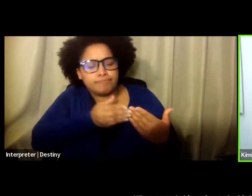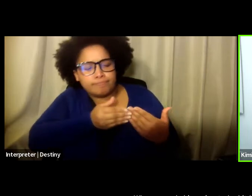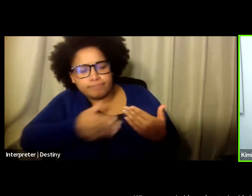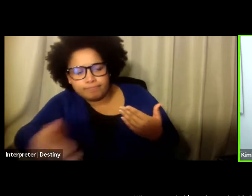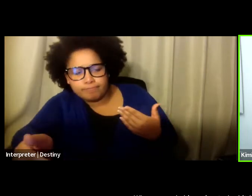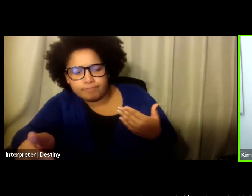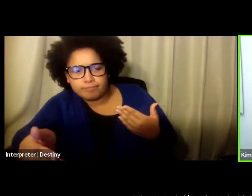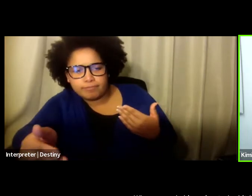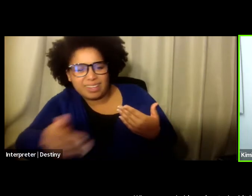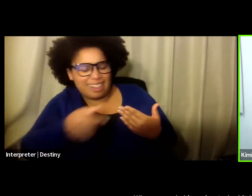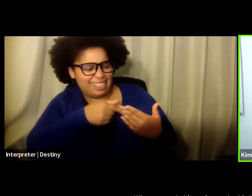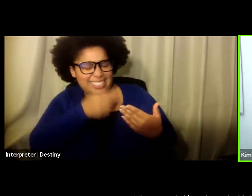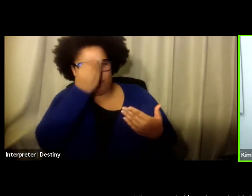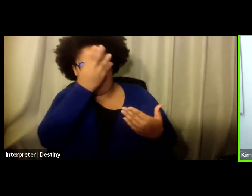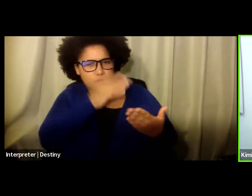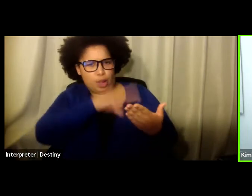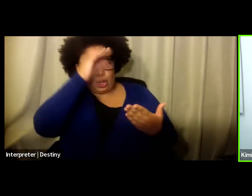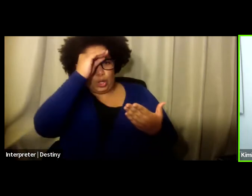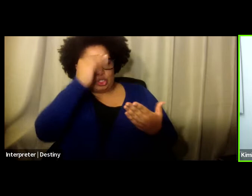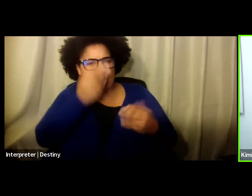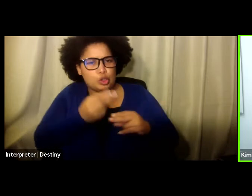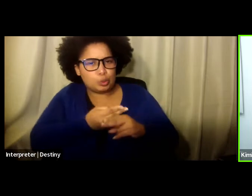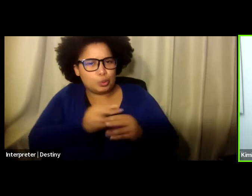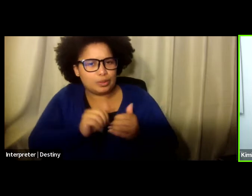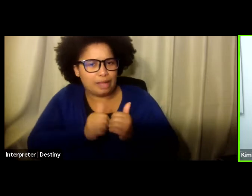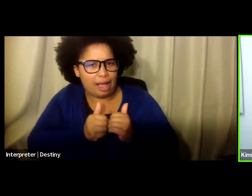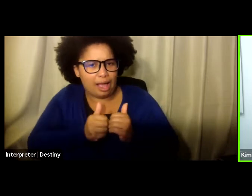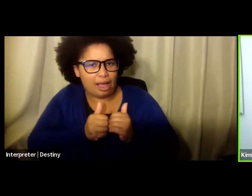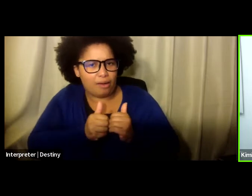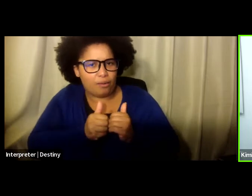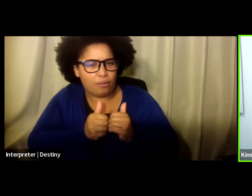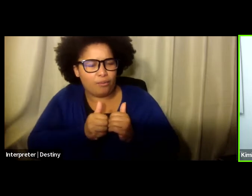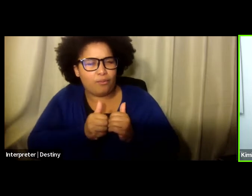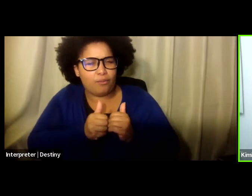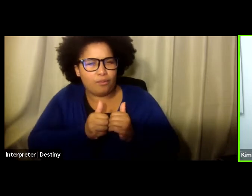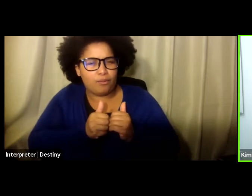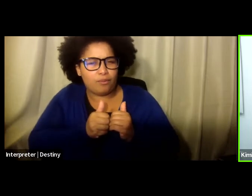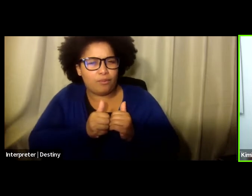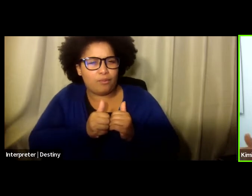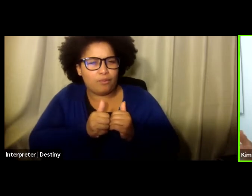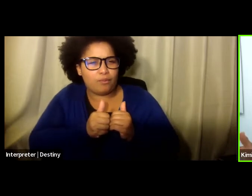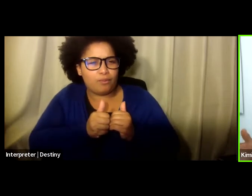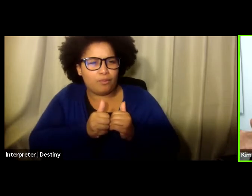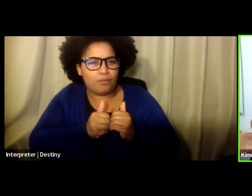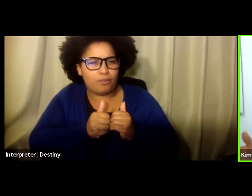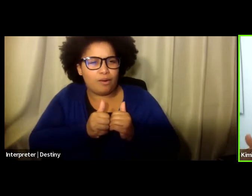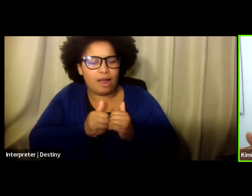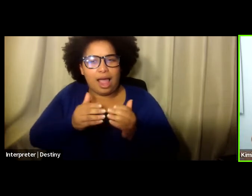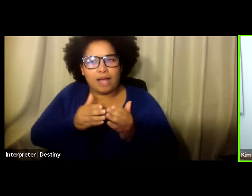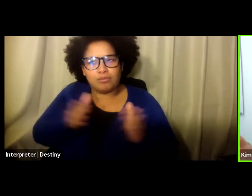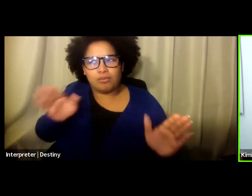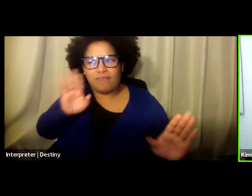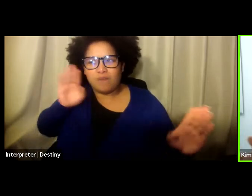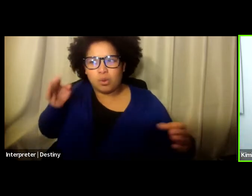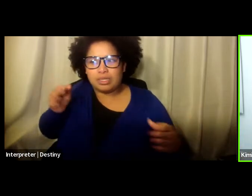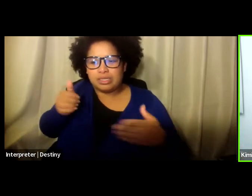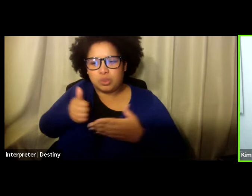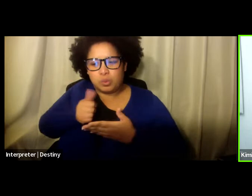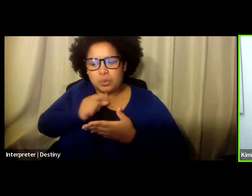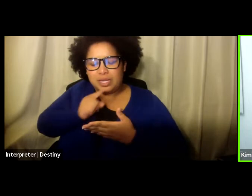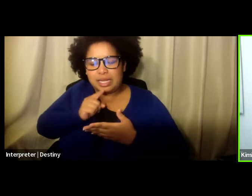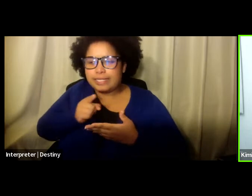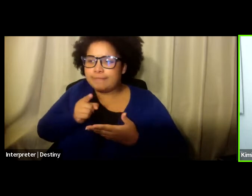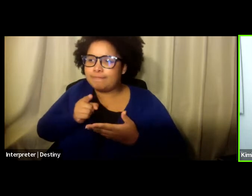we leverage this and take it up a notch and broaden our focus to